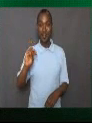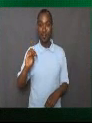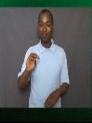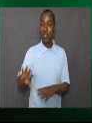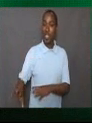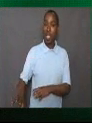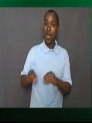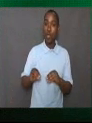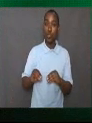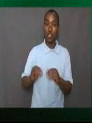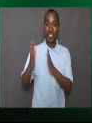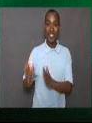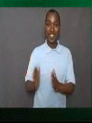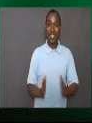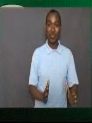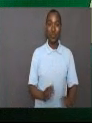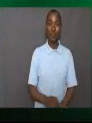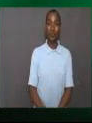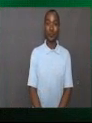Students, let's get ready.